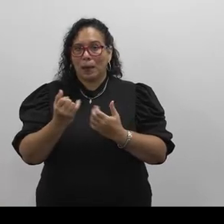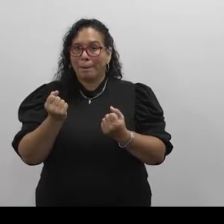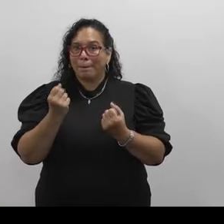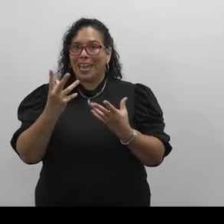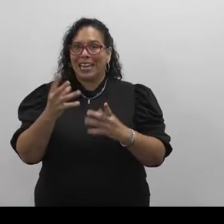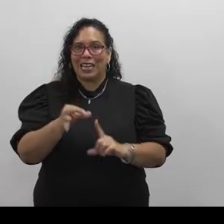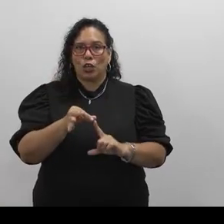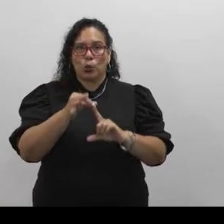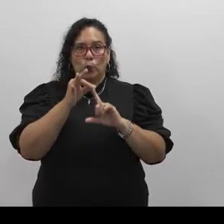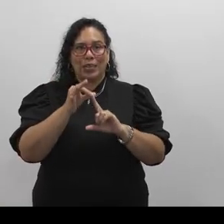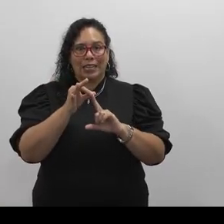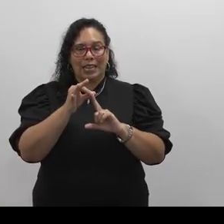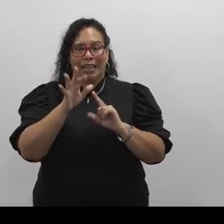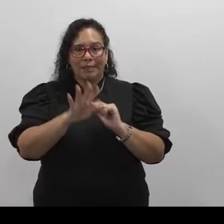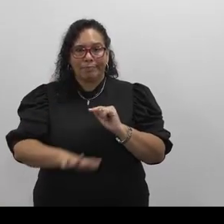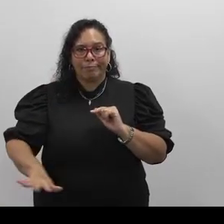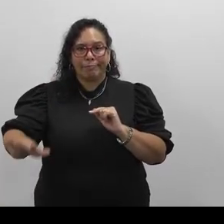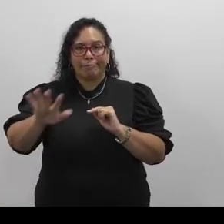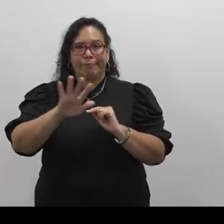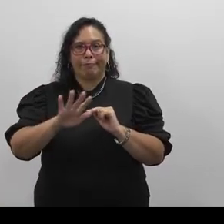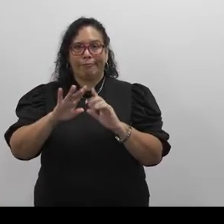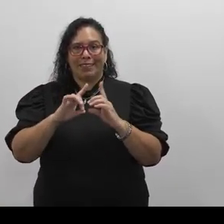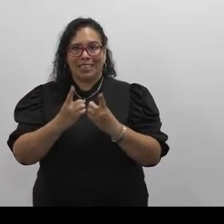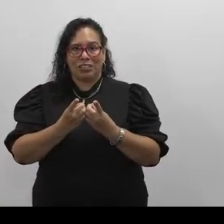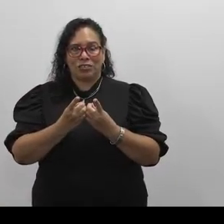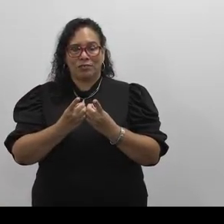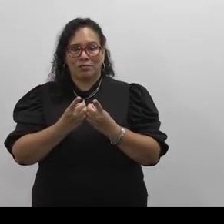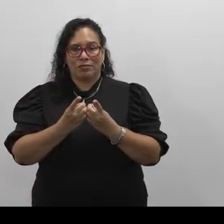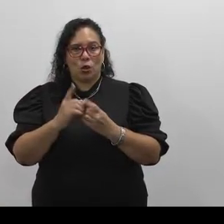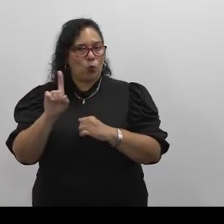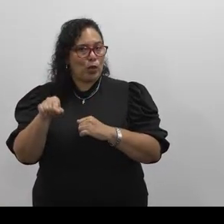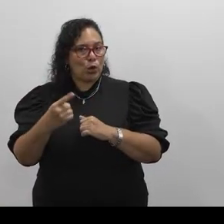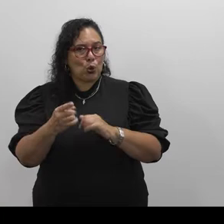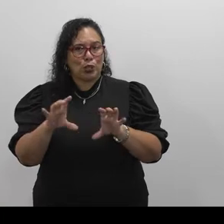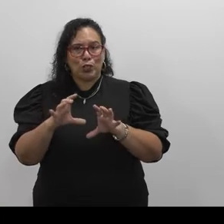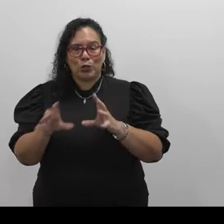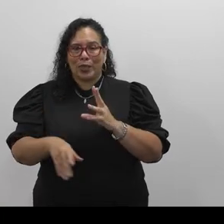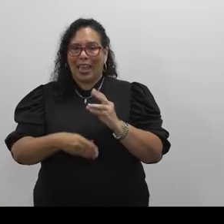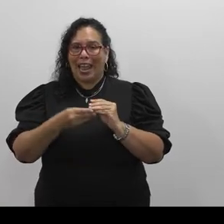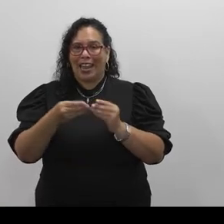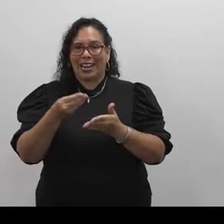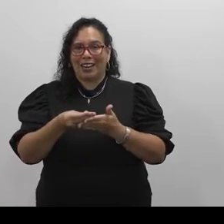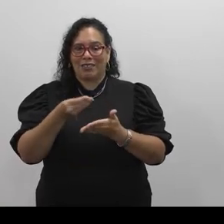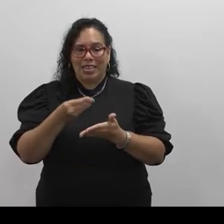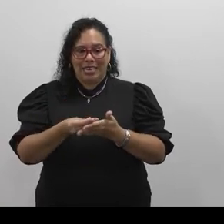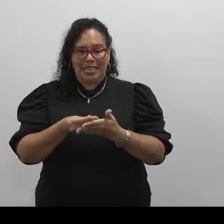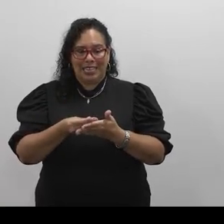across different parts of our district boundary. We can only get there with additional funding. And you teed this up for